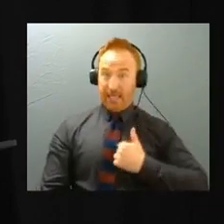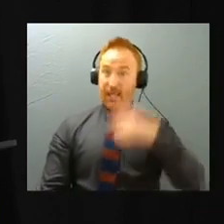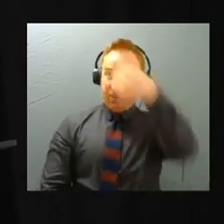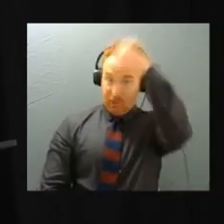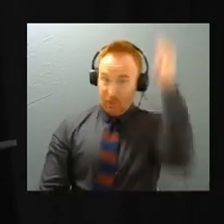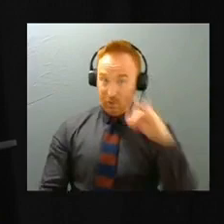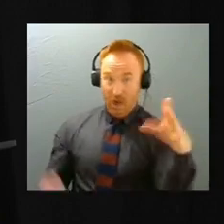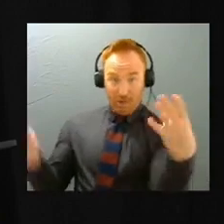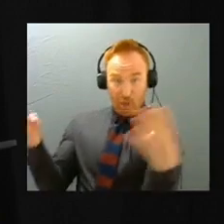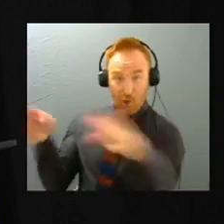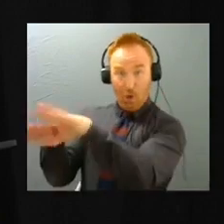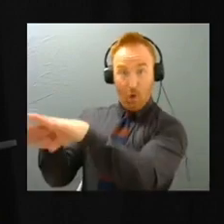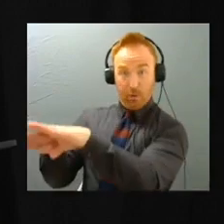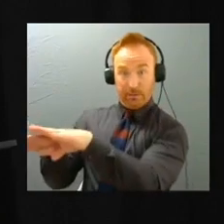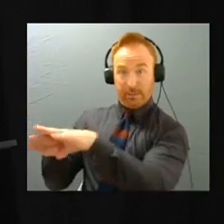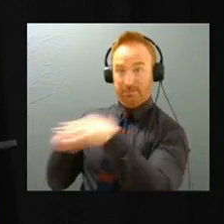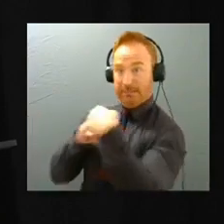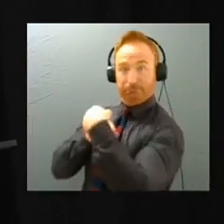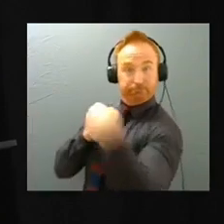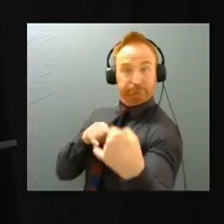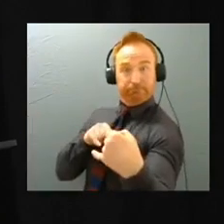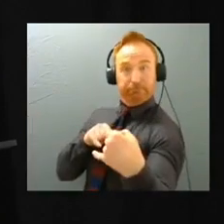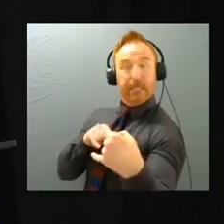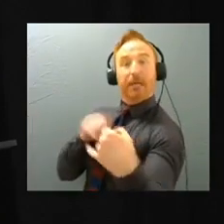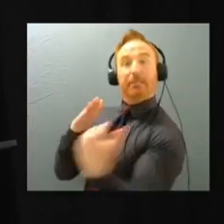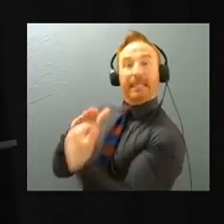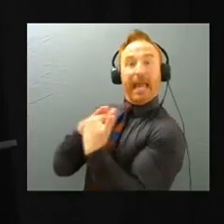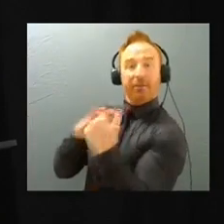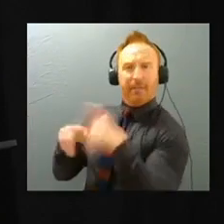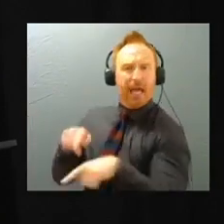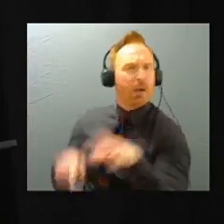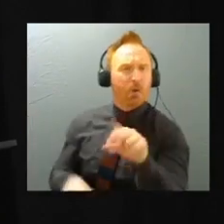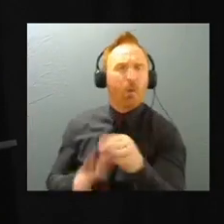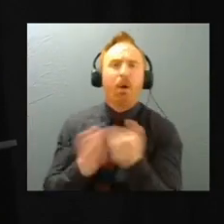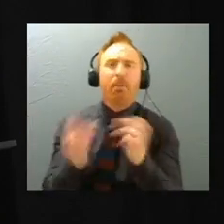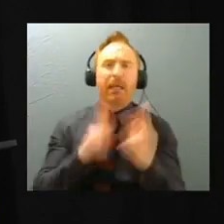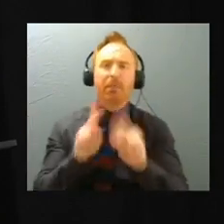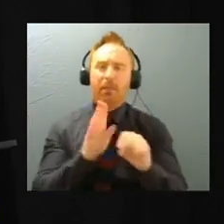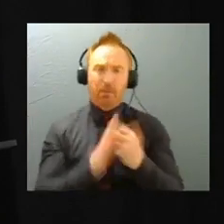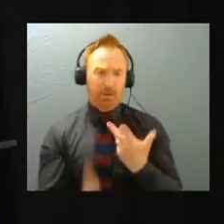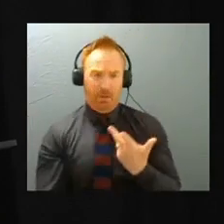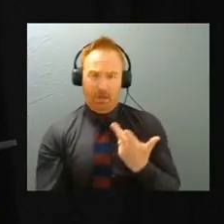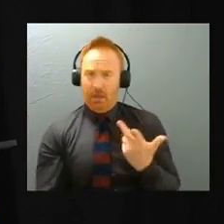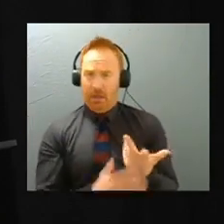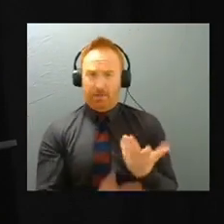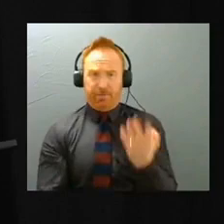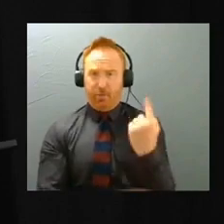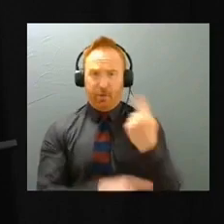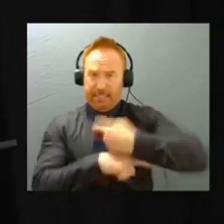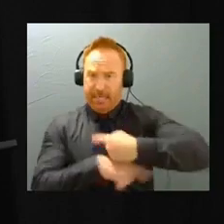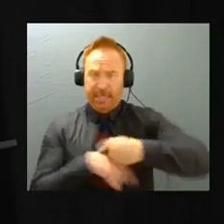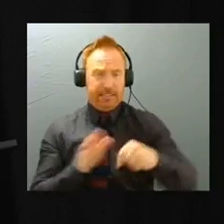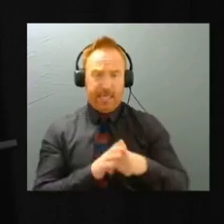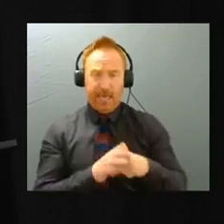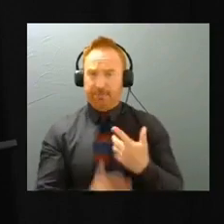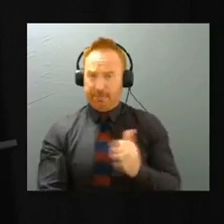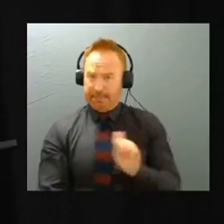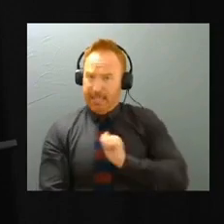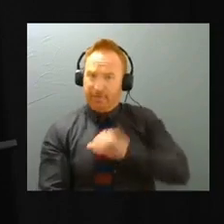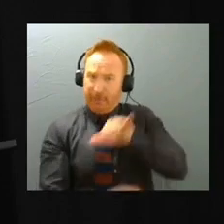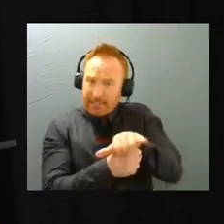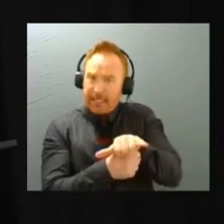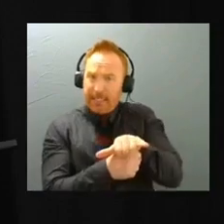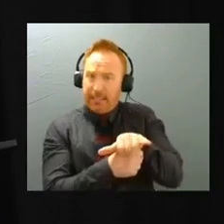so. We've had a lot of people doing the self-isolating already, and it seems to be working because the evidence has shown already